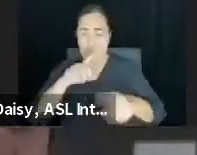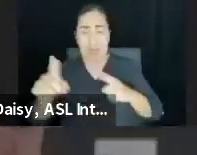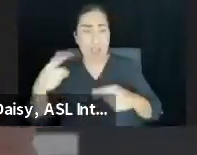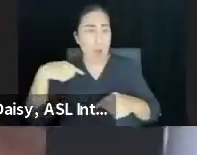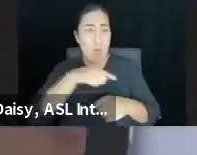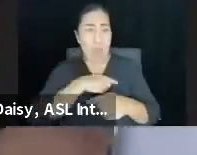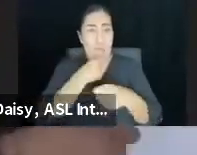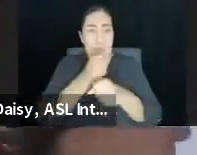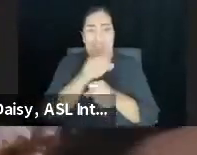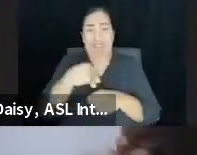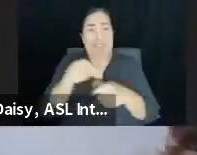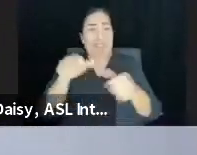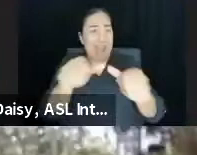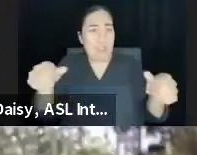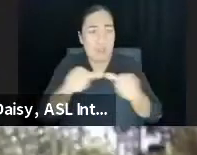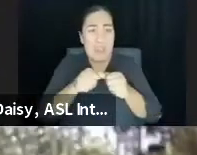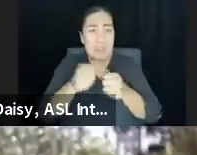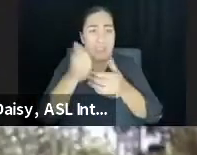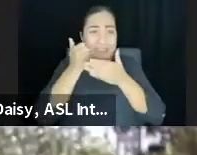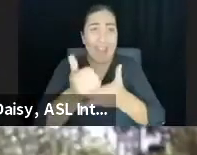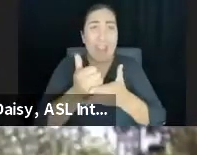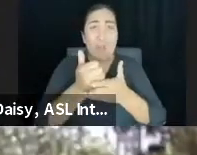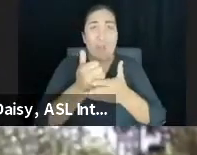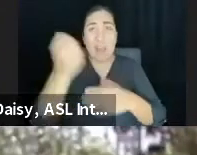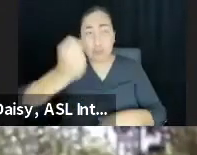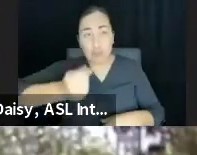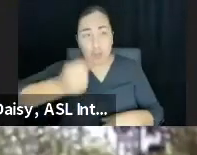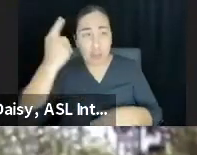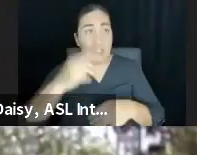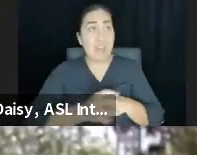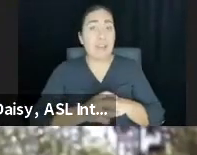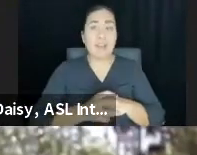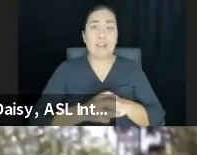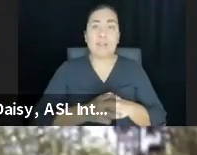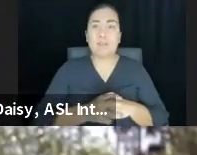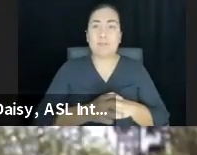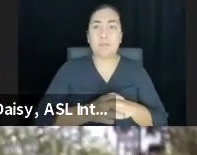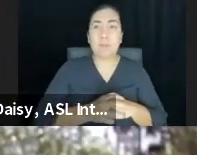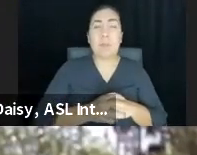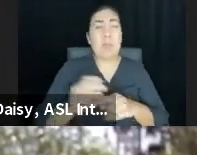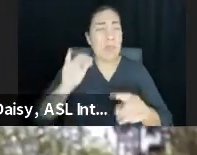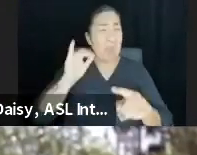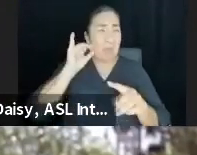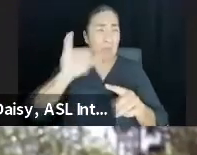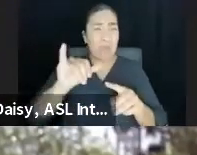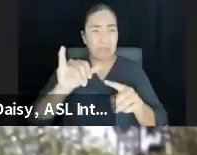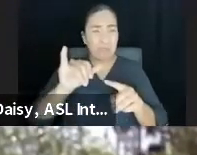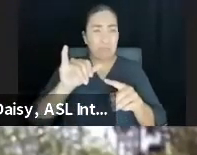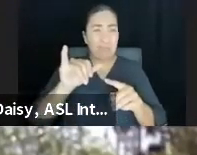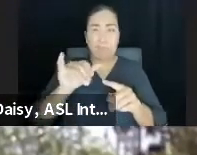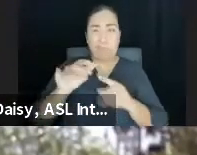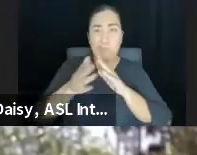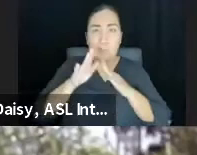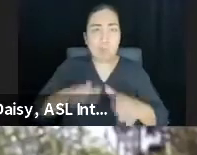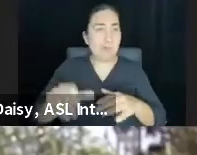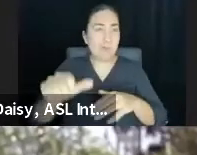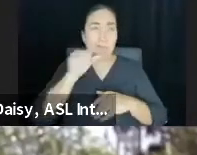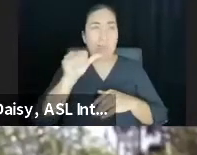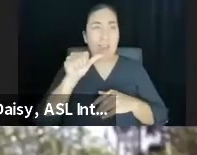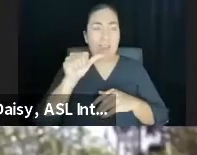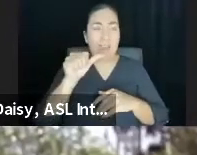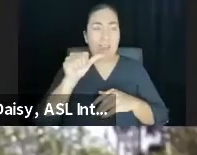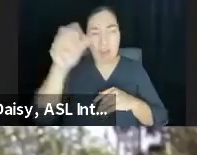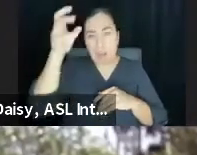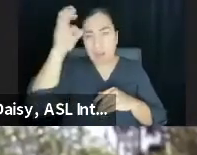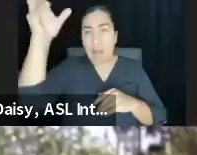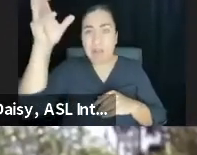that his grandma called Blue Marbles. Being a part of this process really helps you grow and it helps you heal in a lot of different ways. And especially as